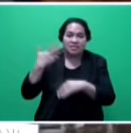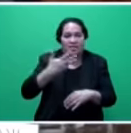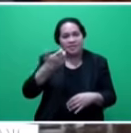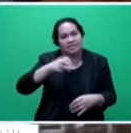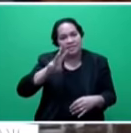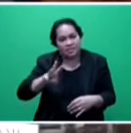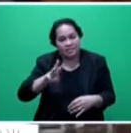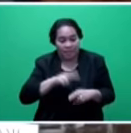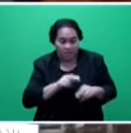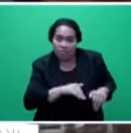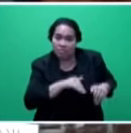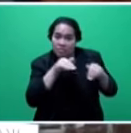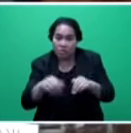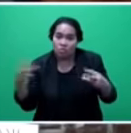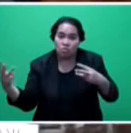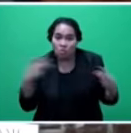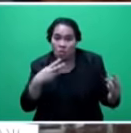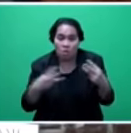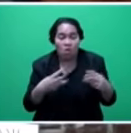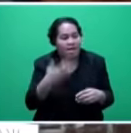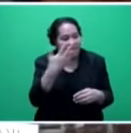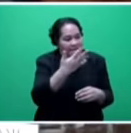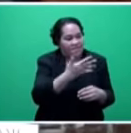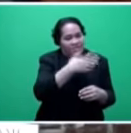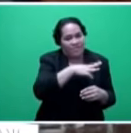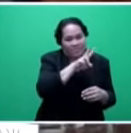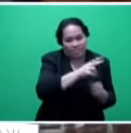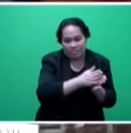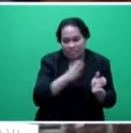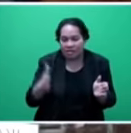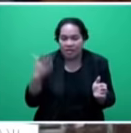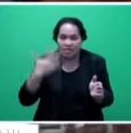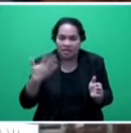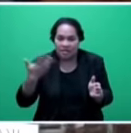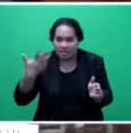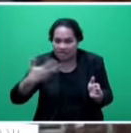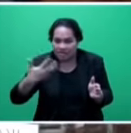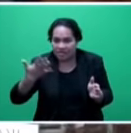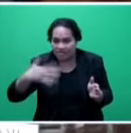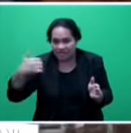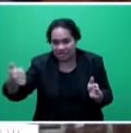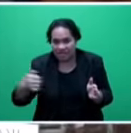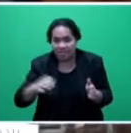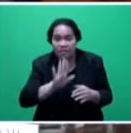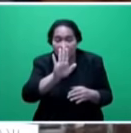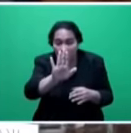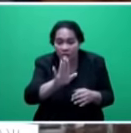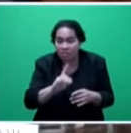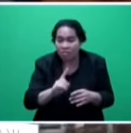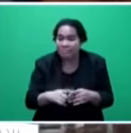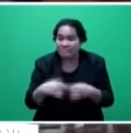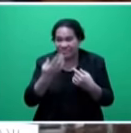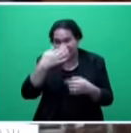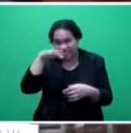Fiji participated in that war from 1952 to 1956 and lost 12 soldiers killed in action. Your late Ratu,